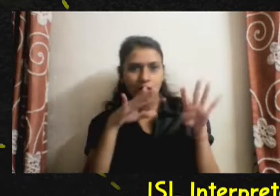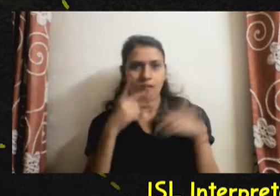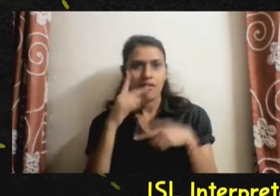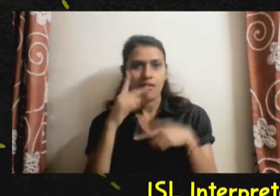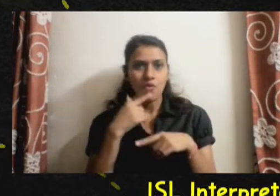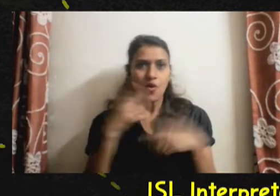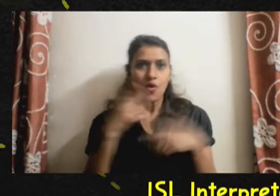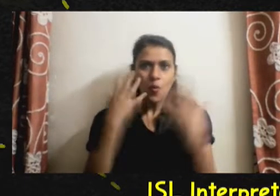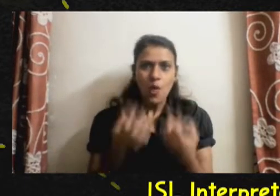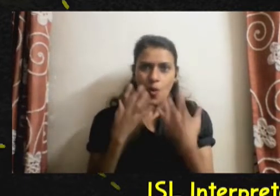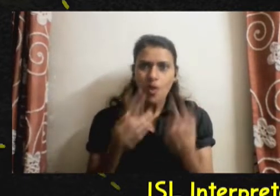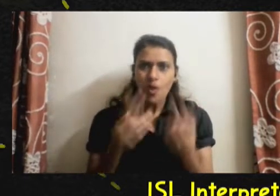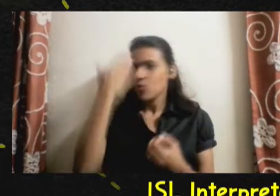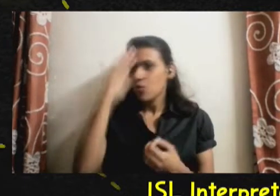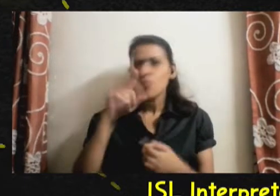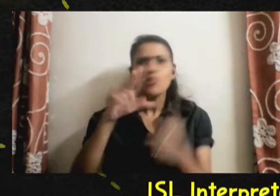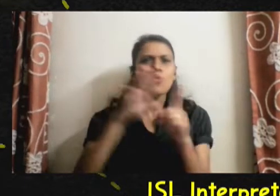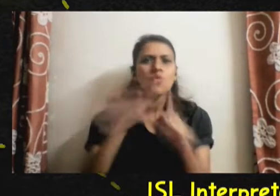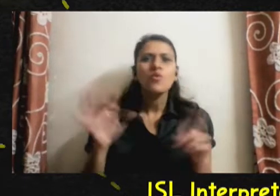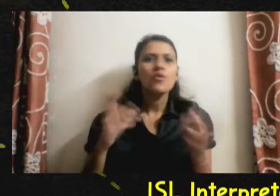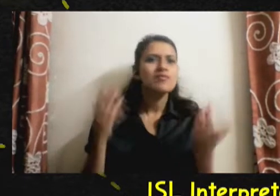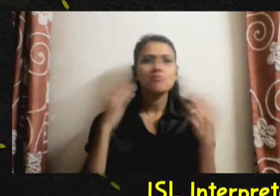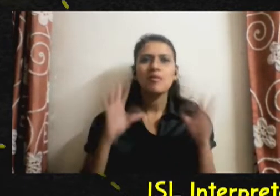what you didn't even know you were going to provide. Yeah.